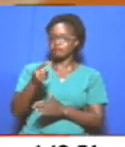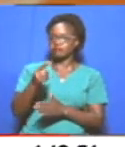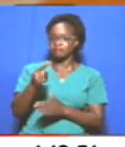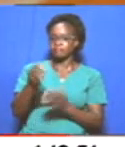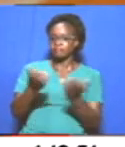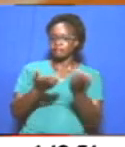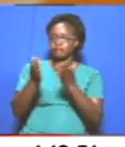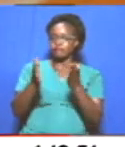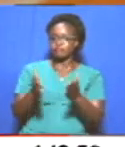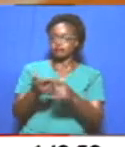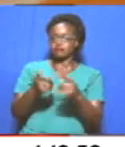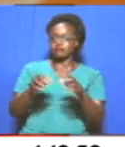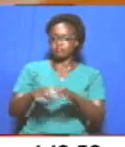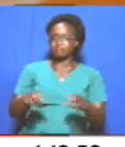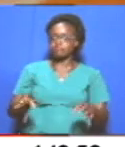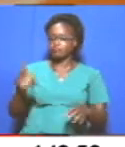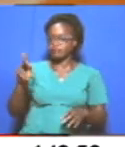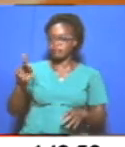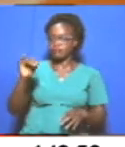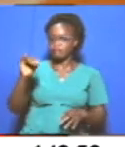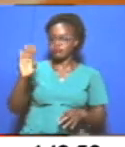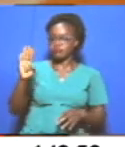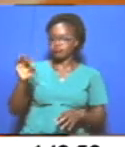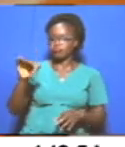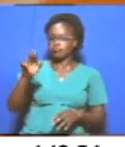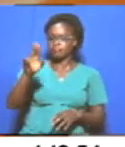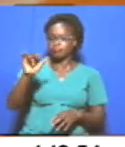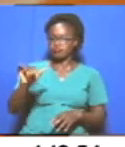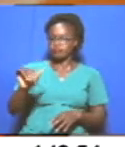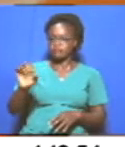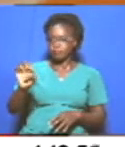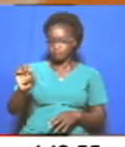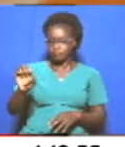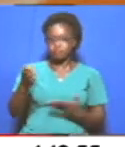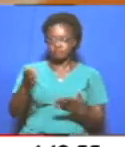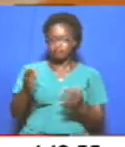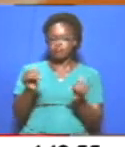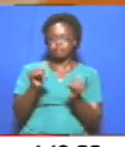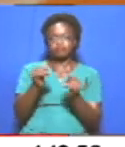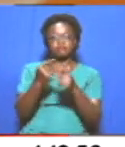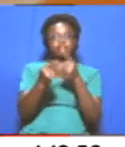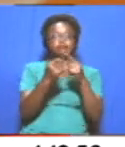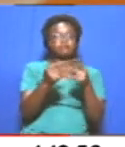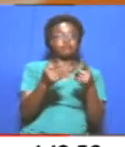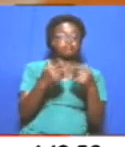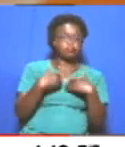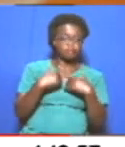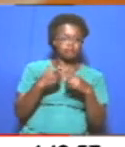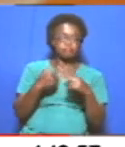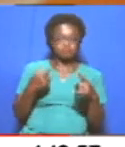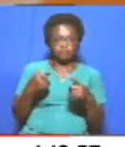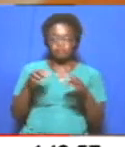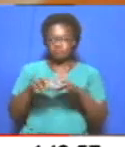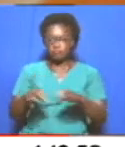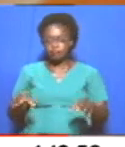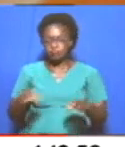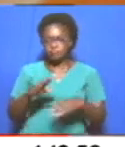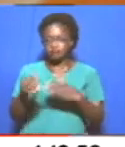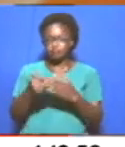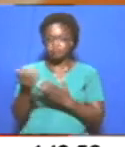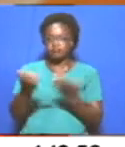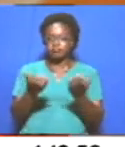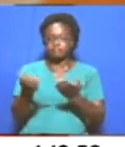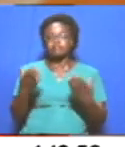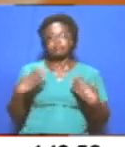that they shall be allocated stalls in a new market under construction. Governor Nyong’o said all traders within the county will